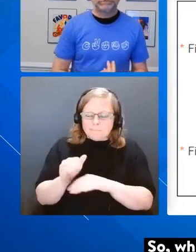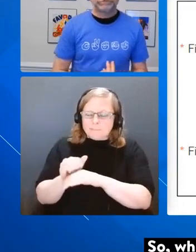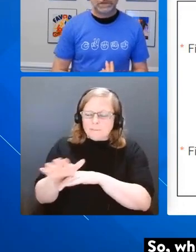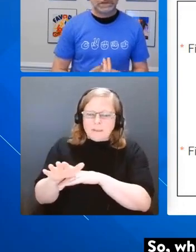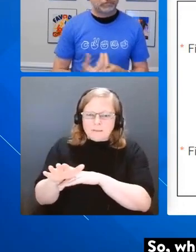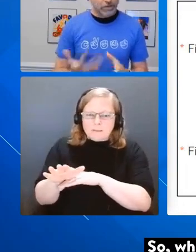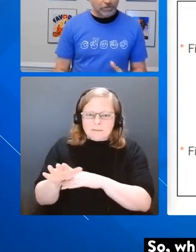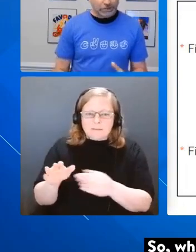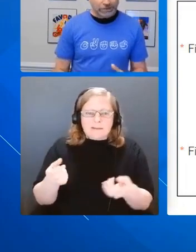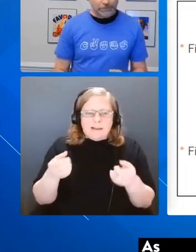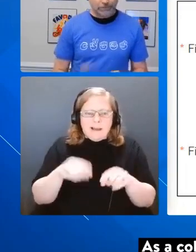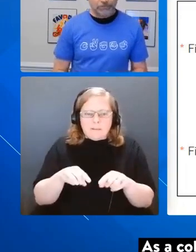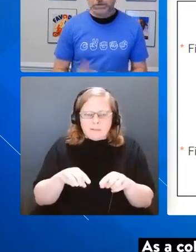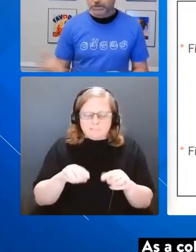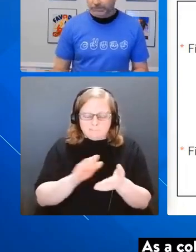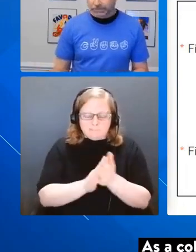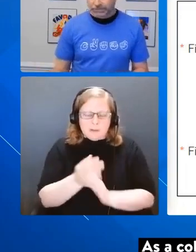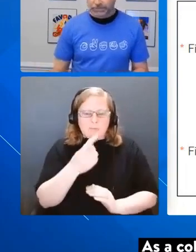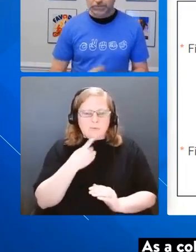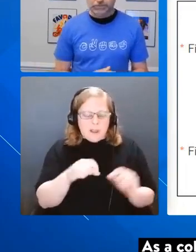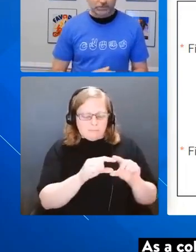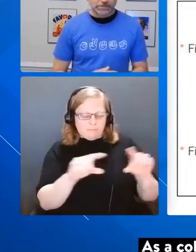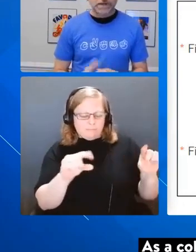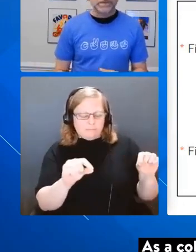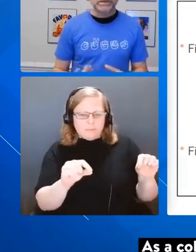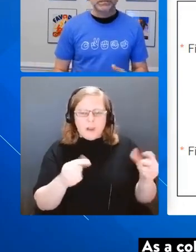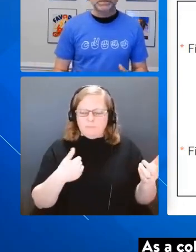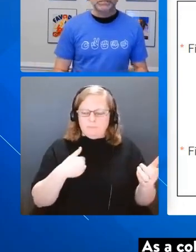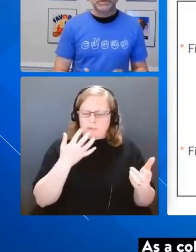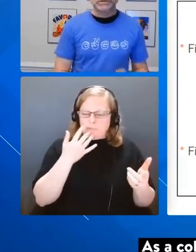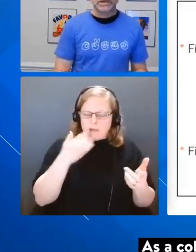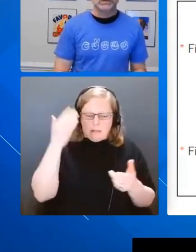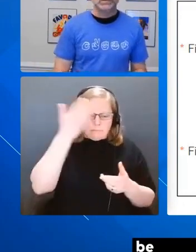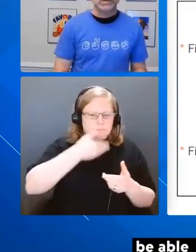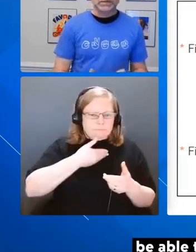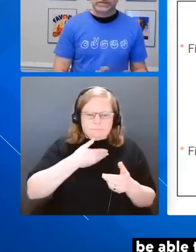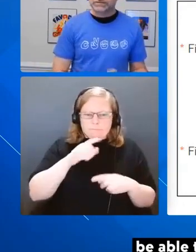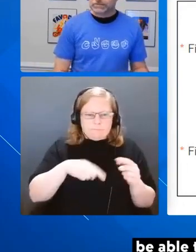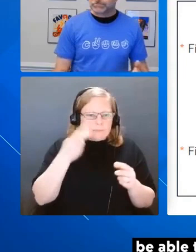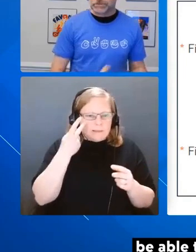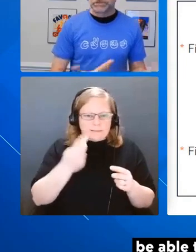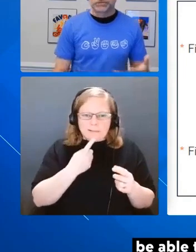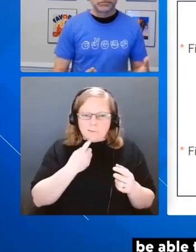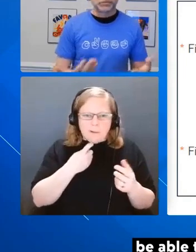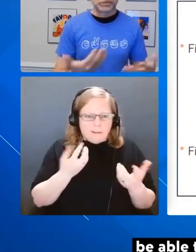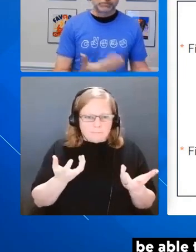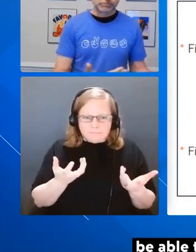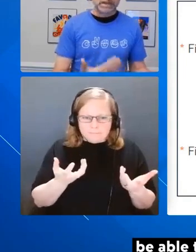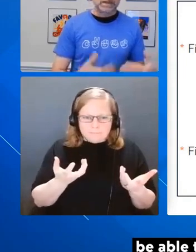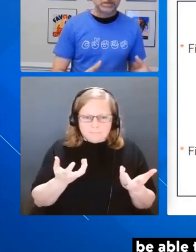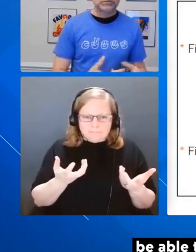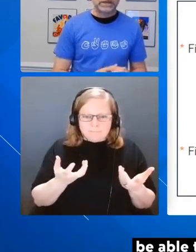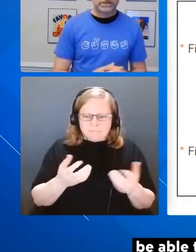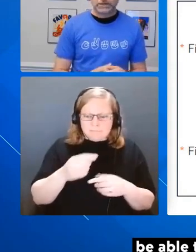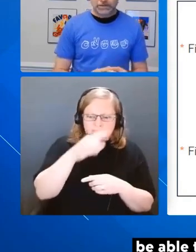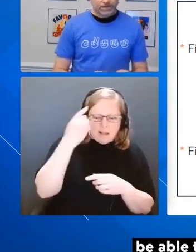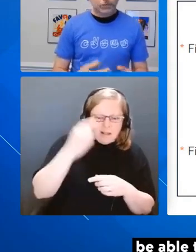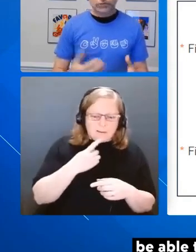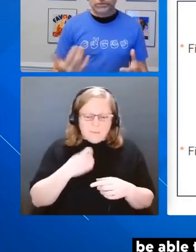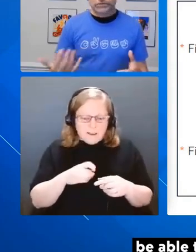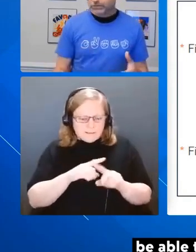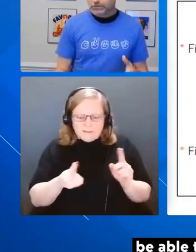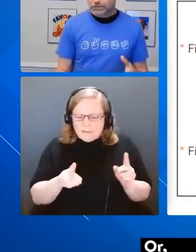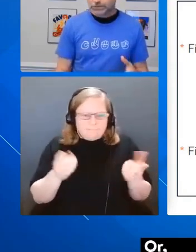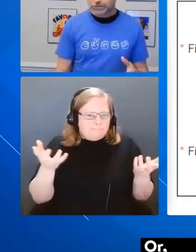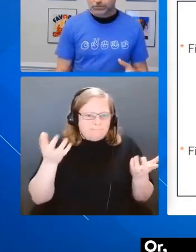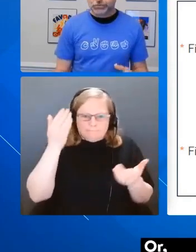red. As a colorblind user, color vision deficient user, I might not be able to tell the difference between the black and the red.